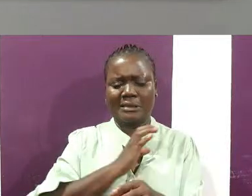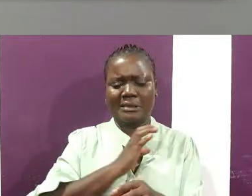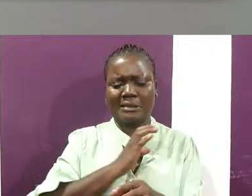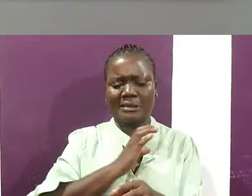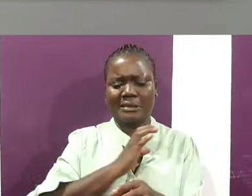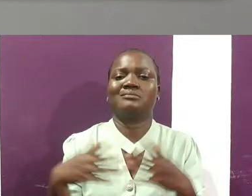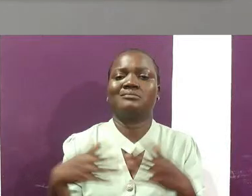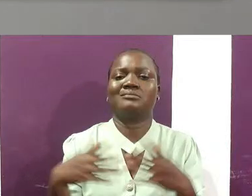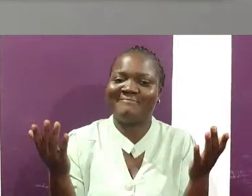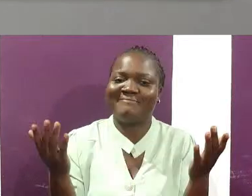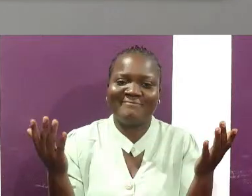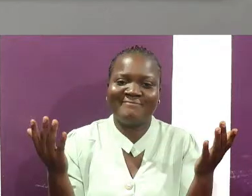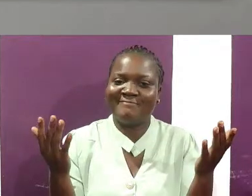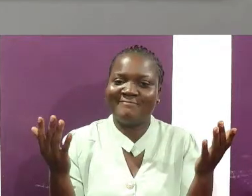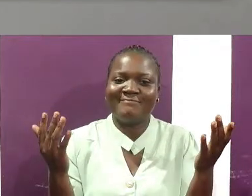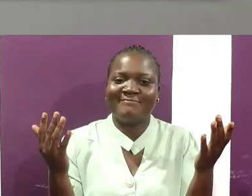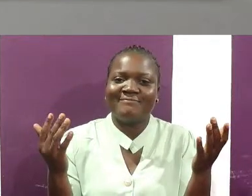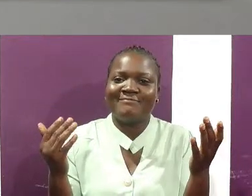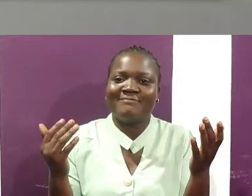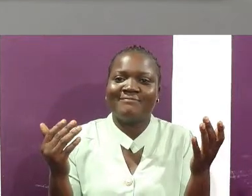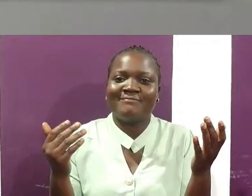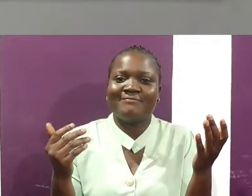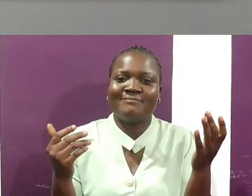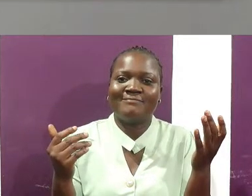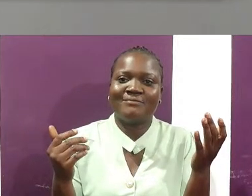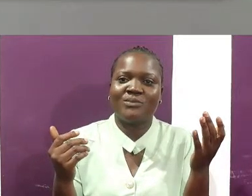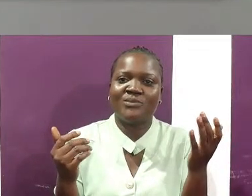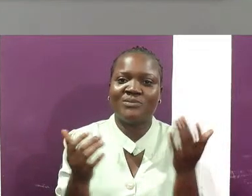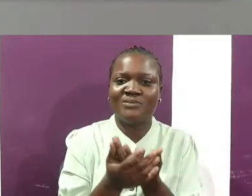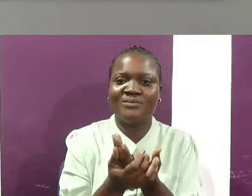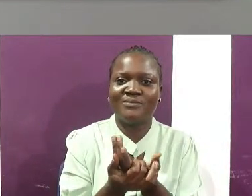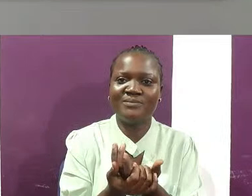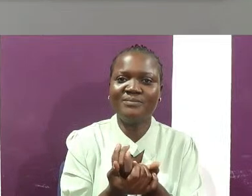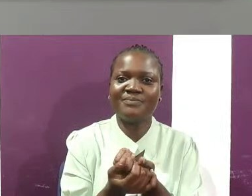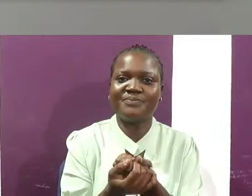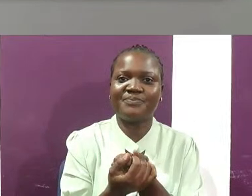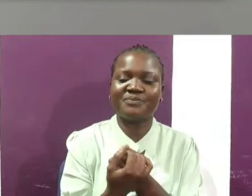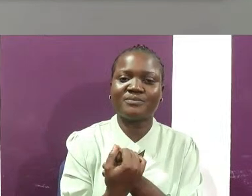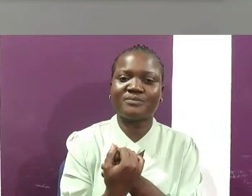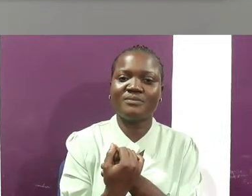verse 32 by saying, in Christ, God forgave you.